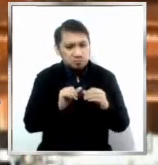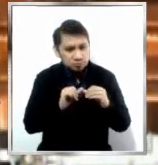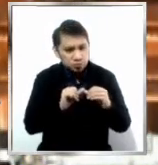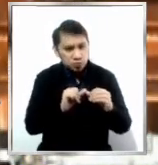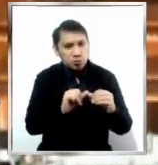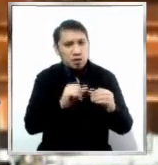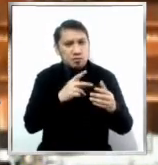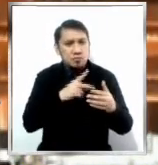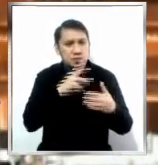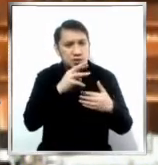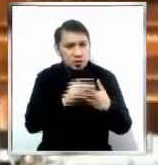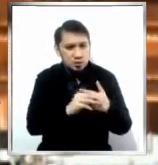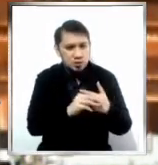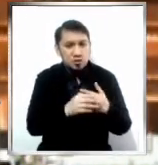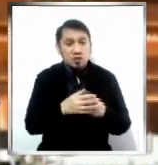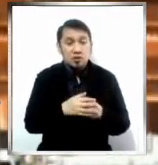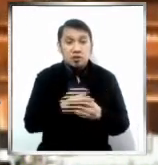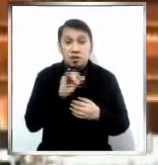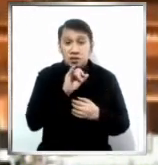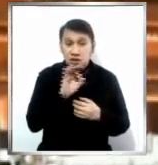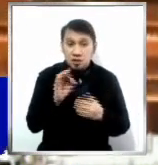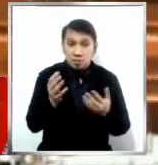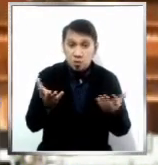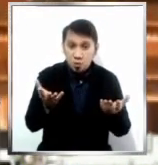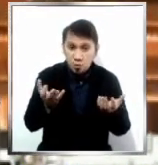if there's anybody who'd want to report,